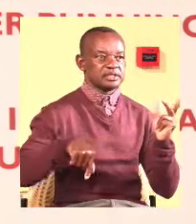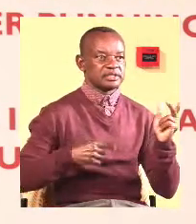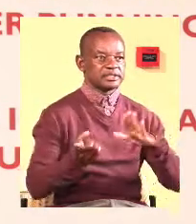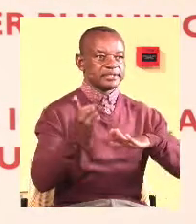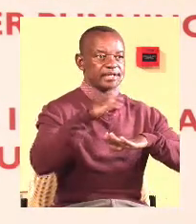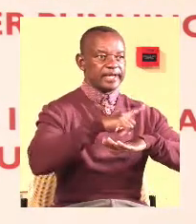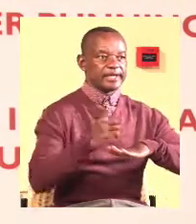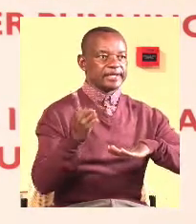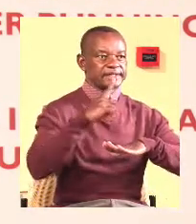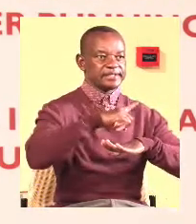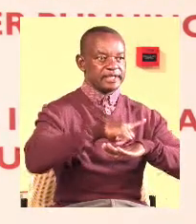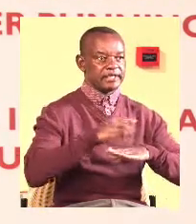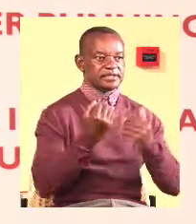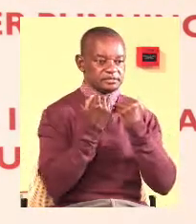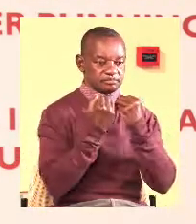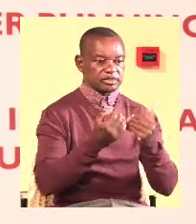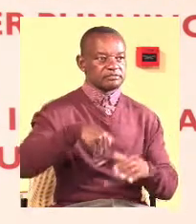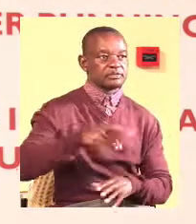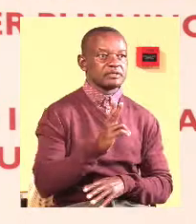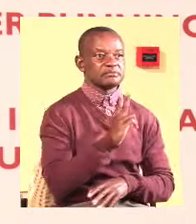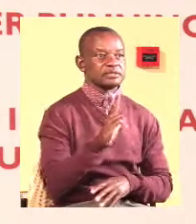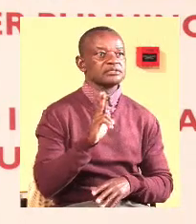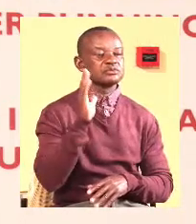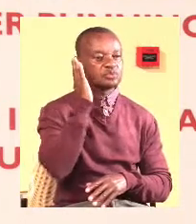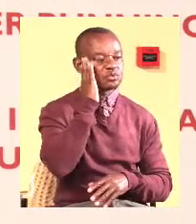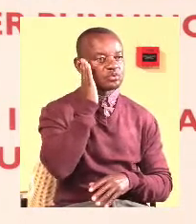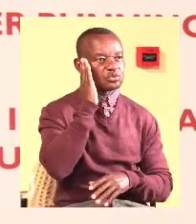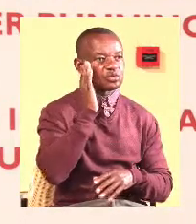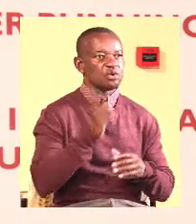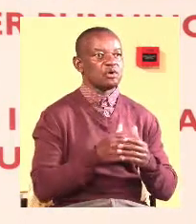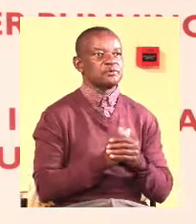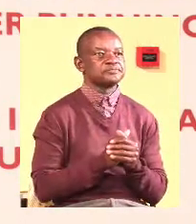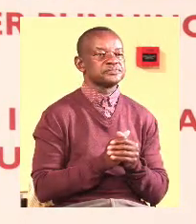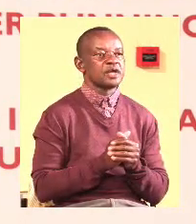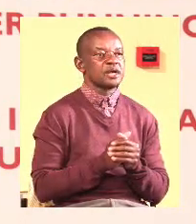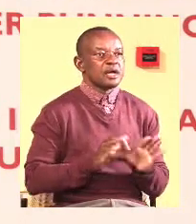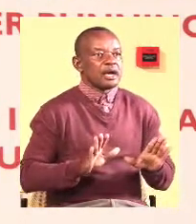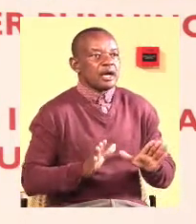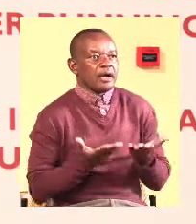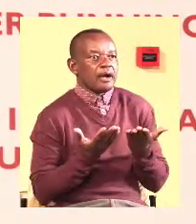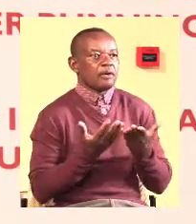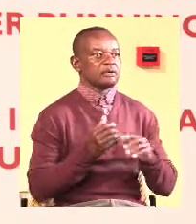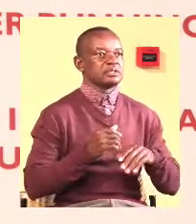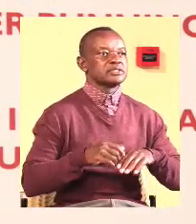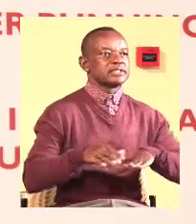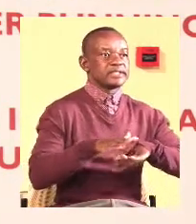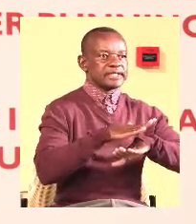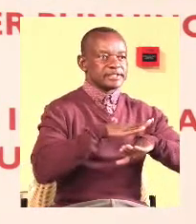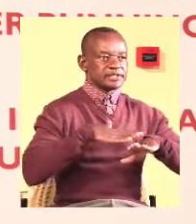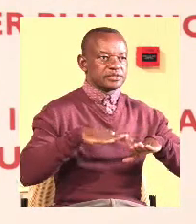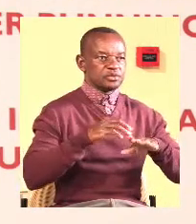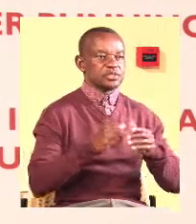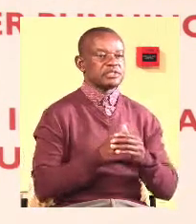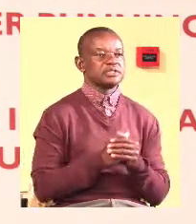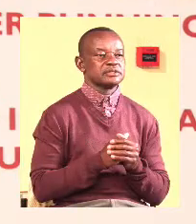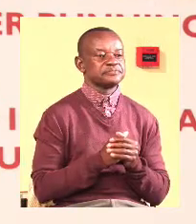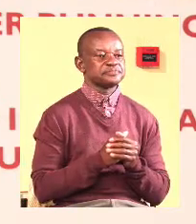to know what is the current status. And we have been saying that we have so many